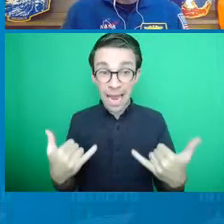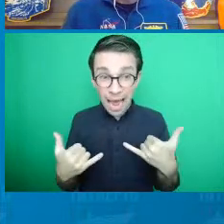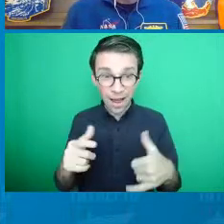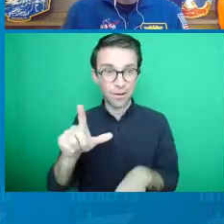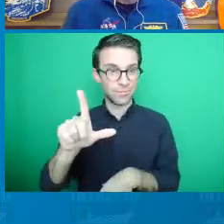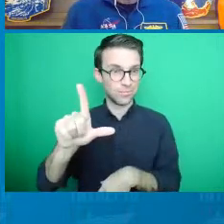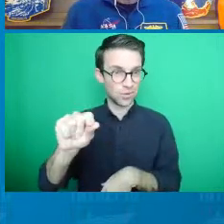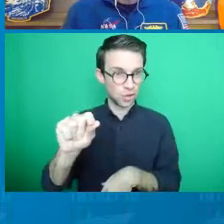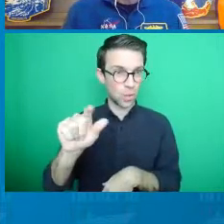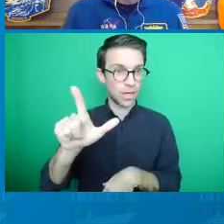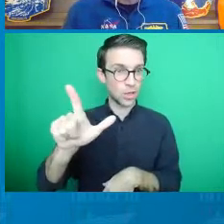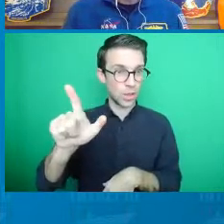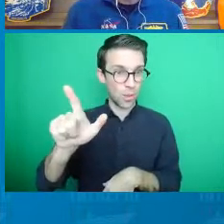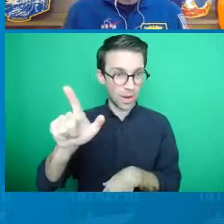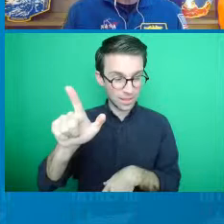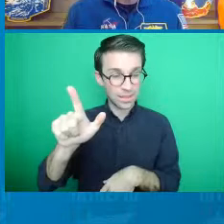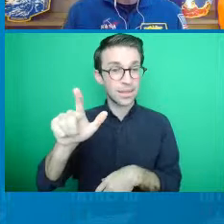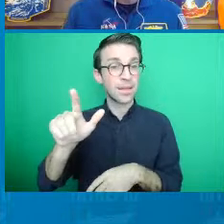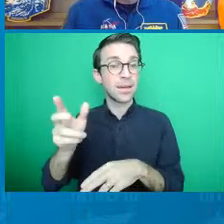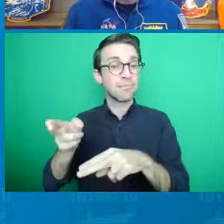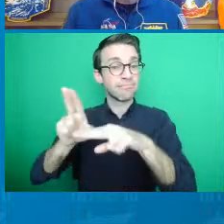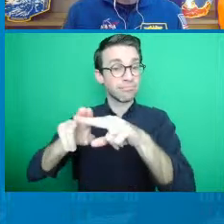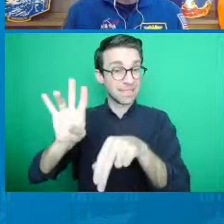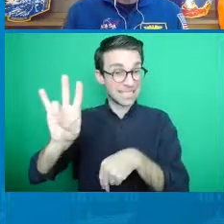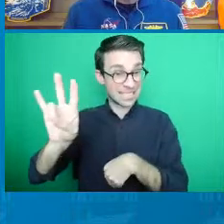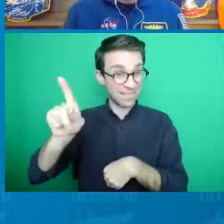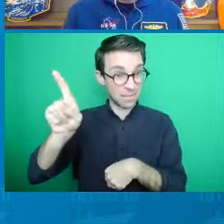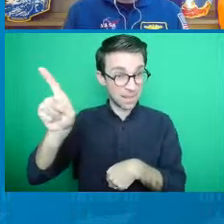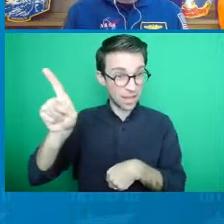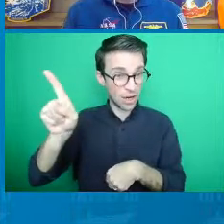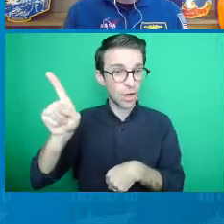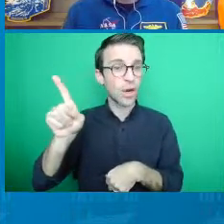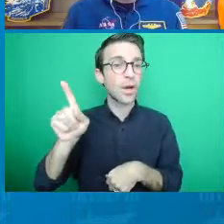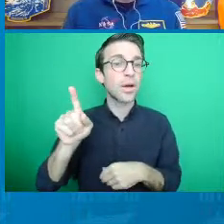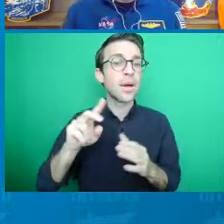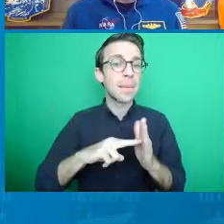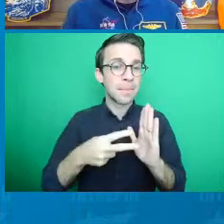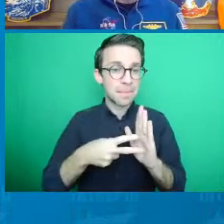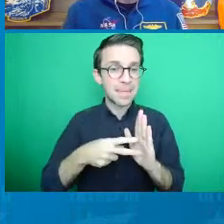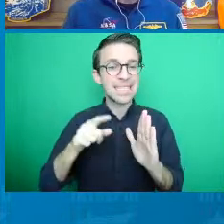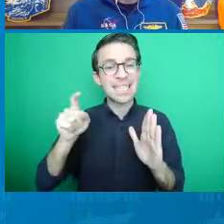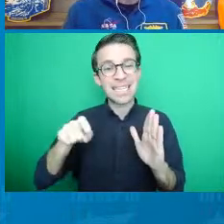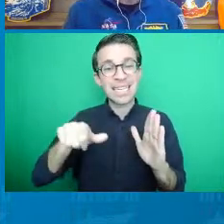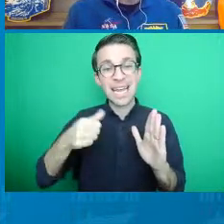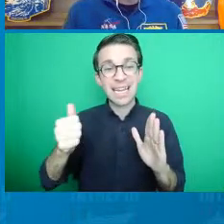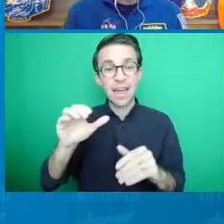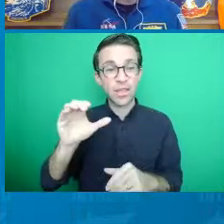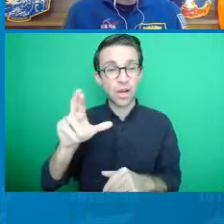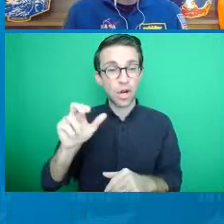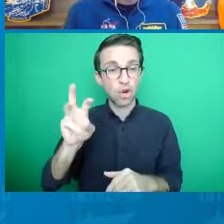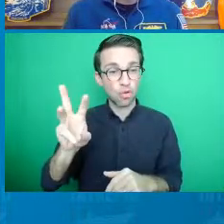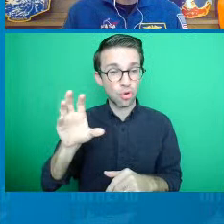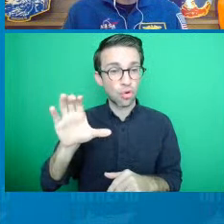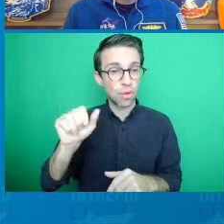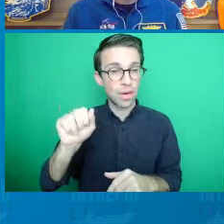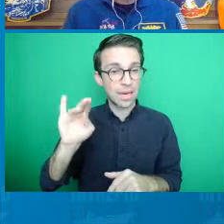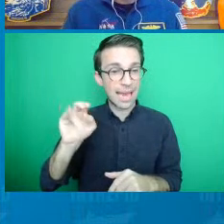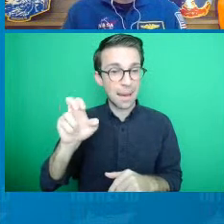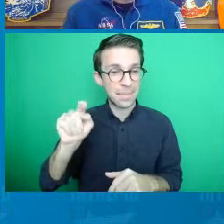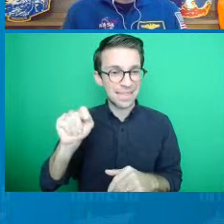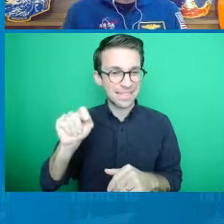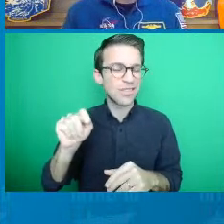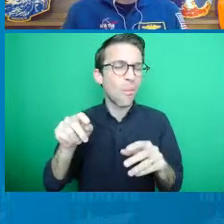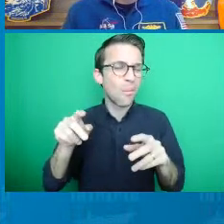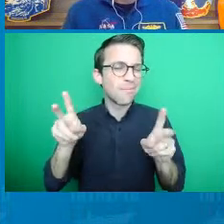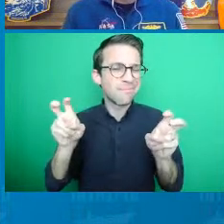2021, with that extra crew member, we're going to get another crew cabinet up there, another place for a crew member to sleep. So we'll have